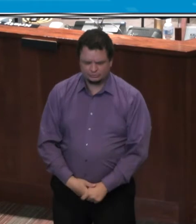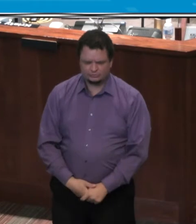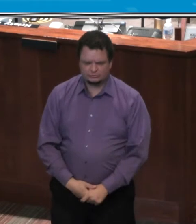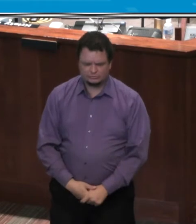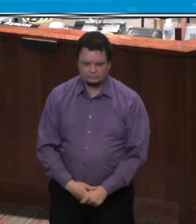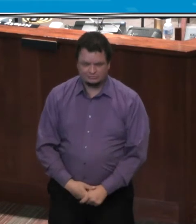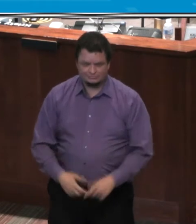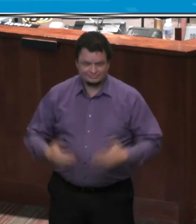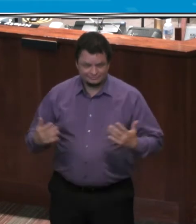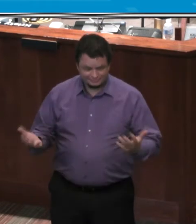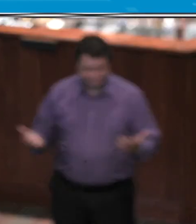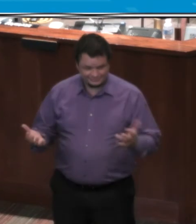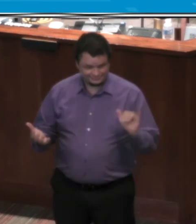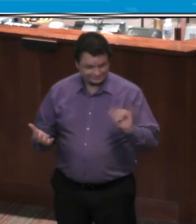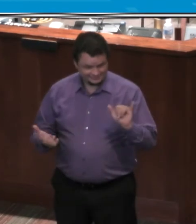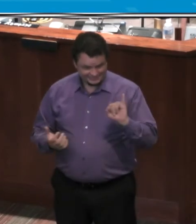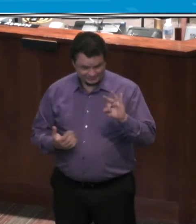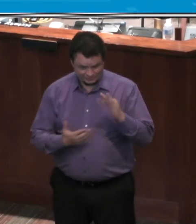within the school.